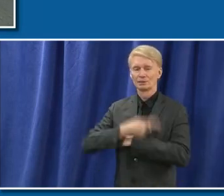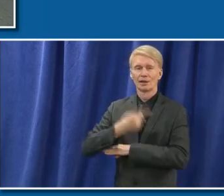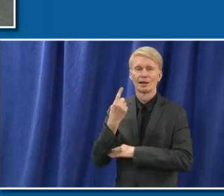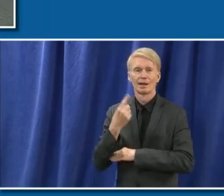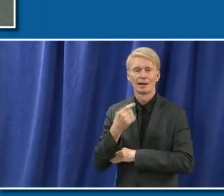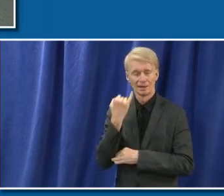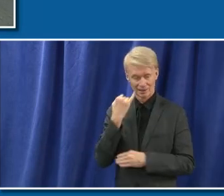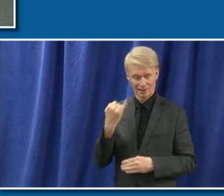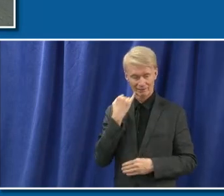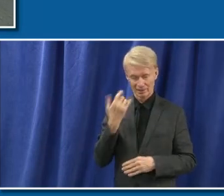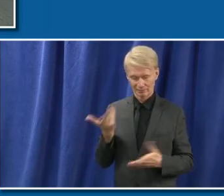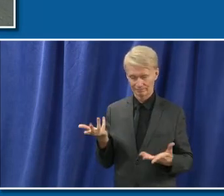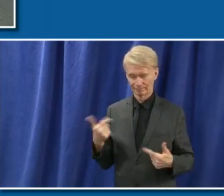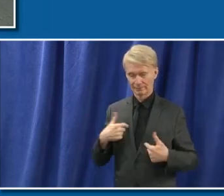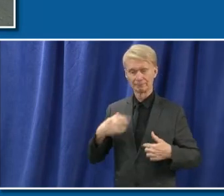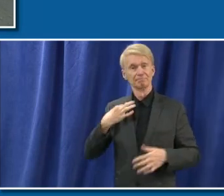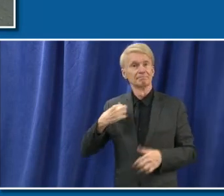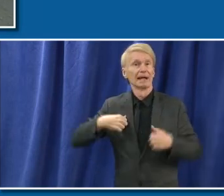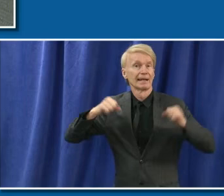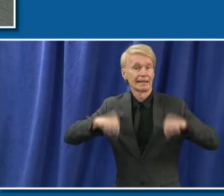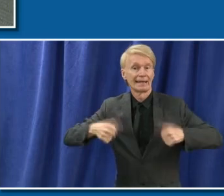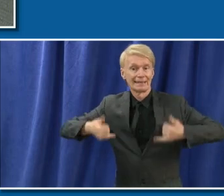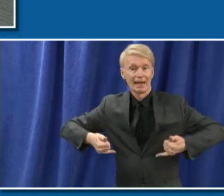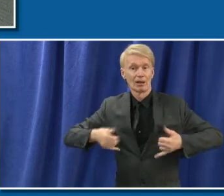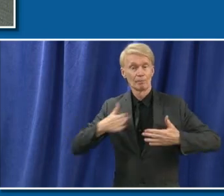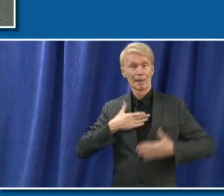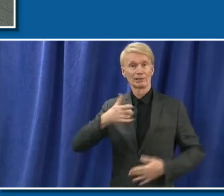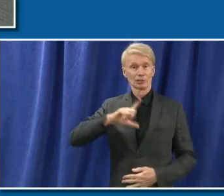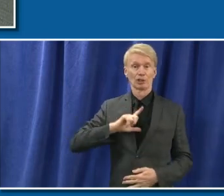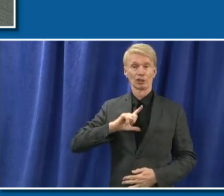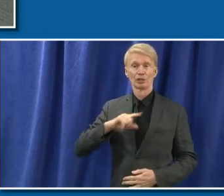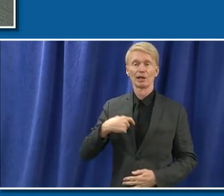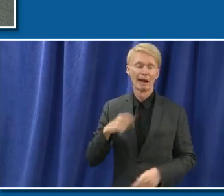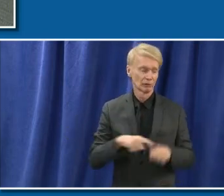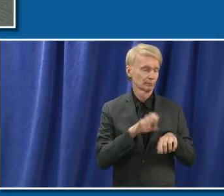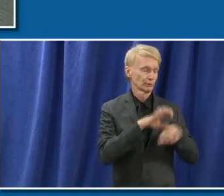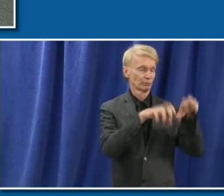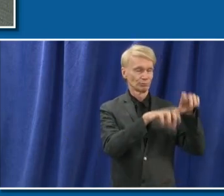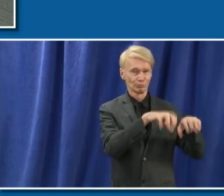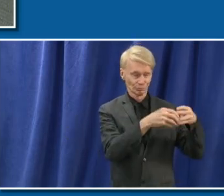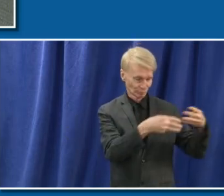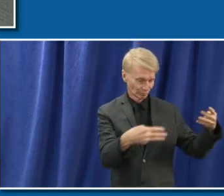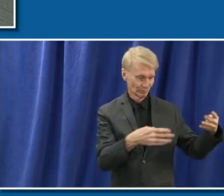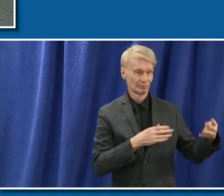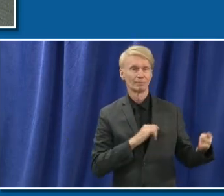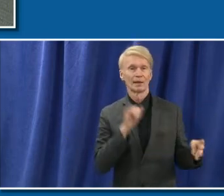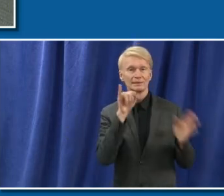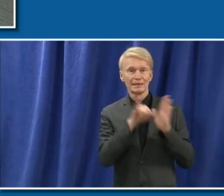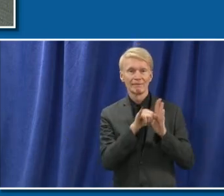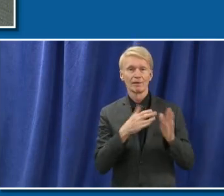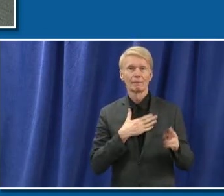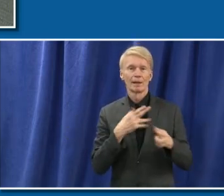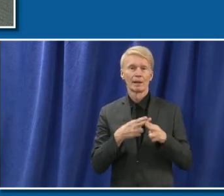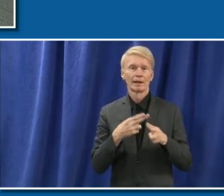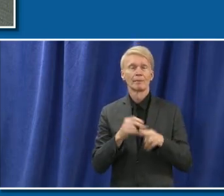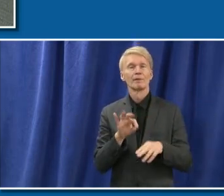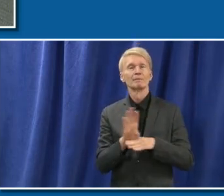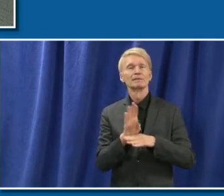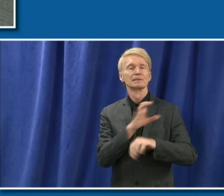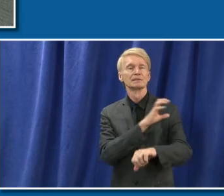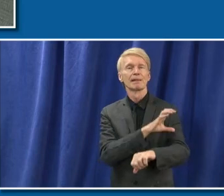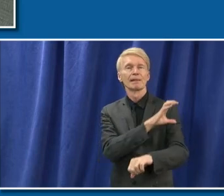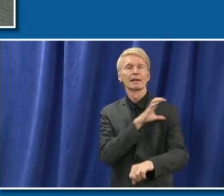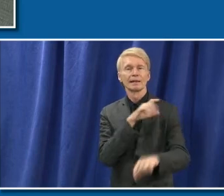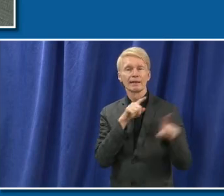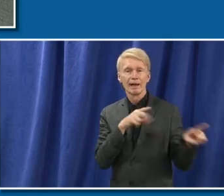an individual eligible to receive that vaccination, I do my pre-registration, I identify my clinical practice, and then when